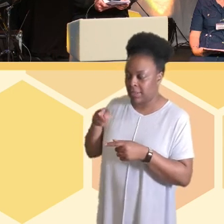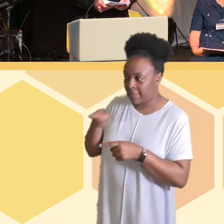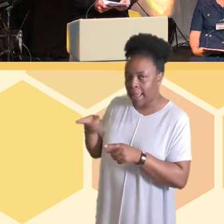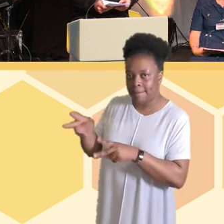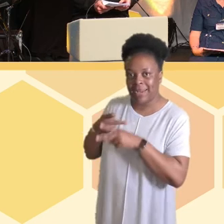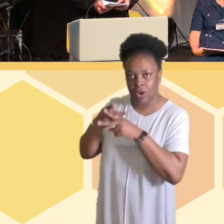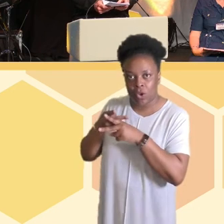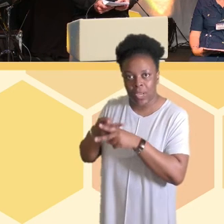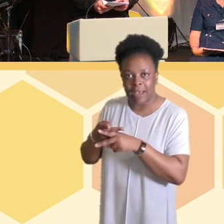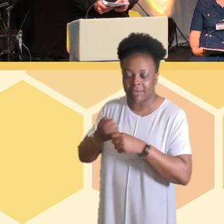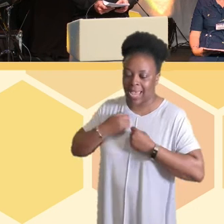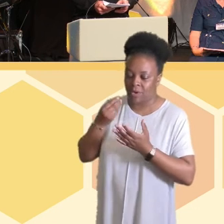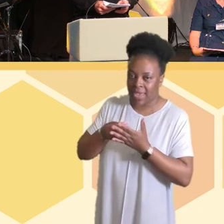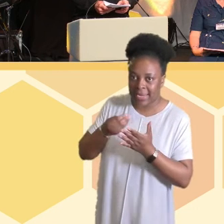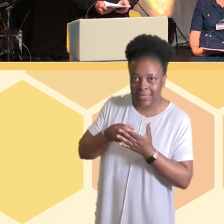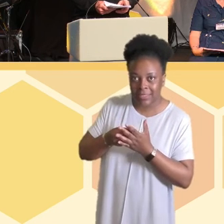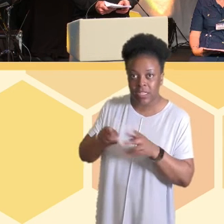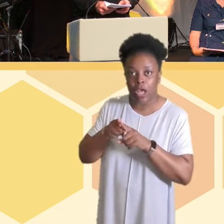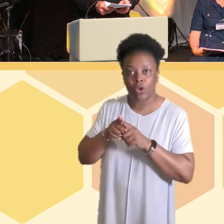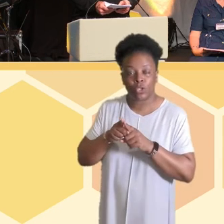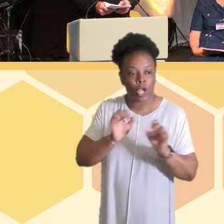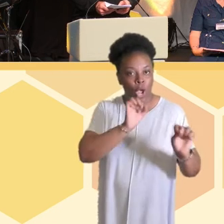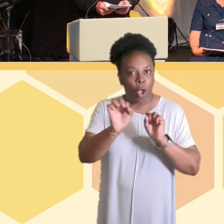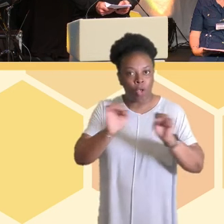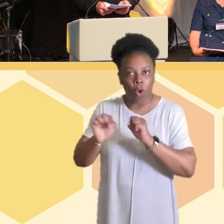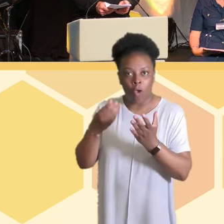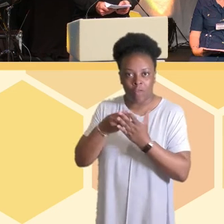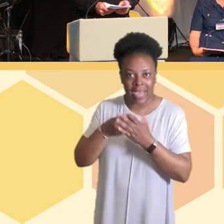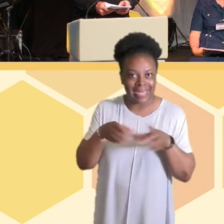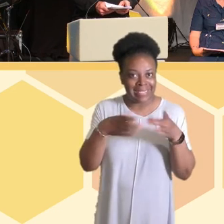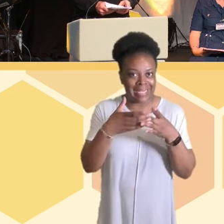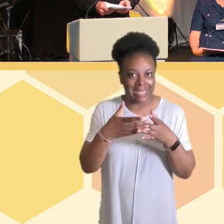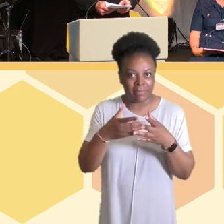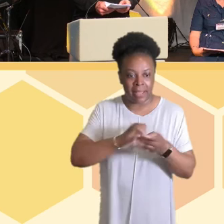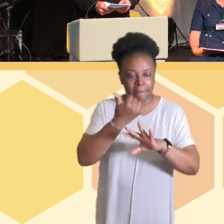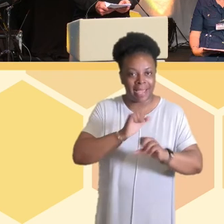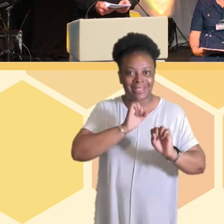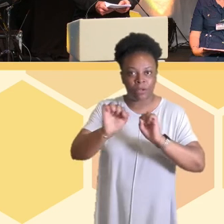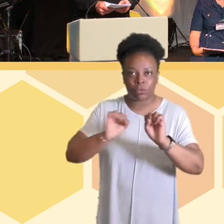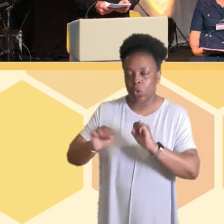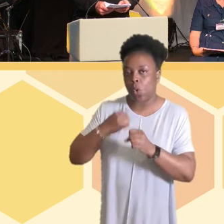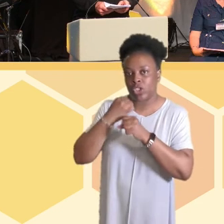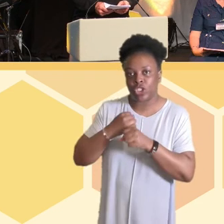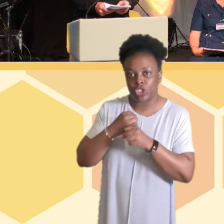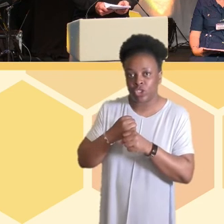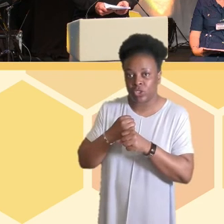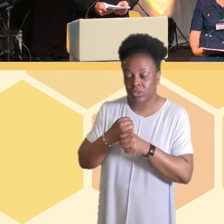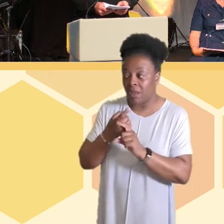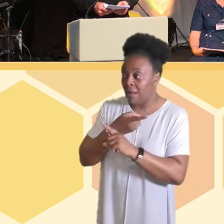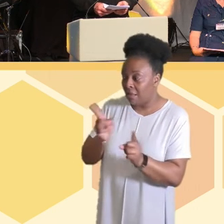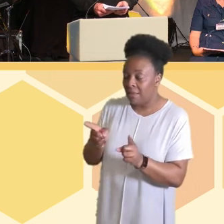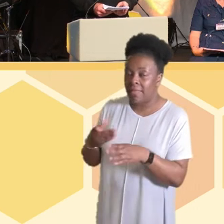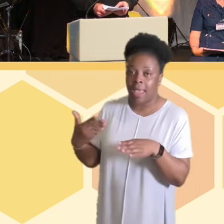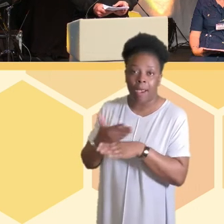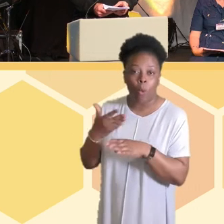and finance teams in our associations and colleges and churches. They do a lot of unseen but important work for